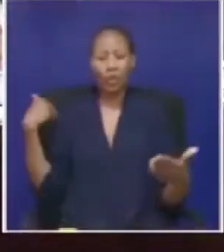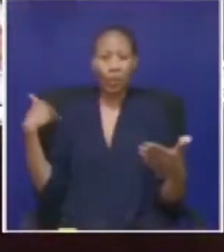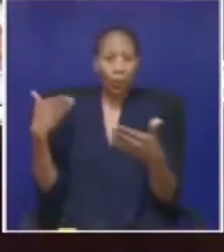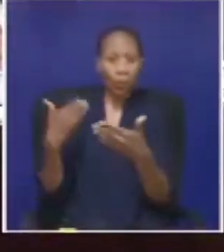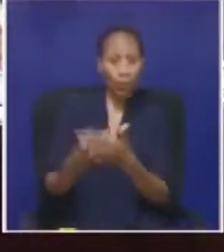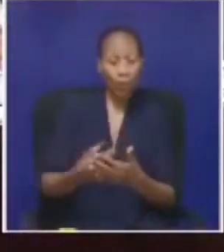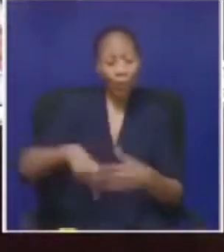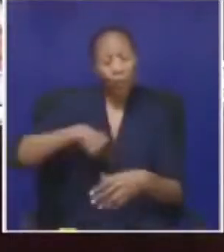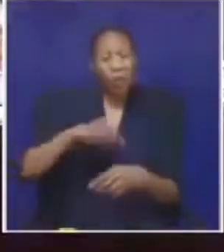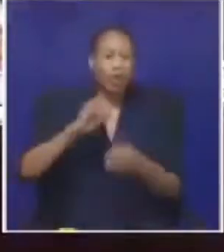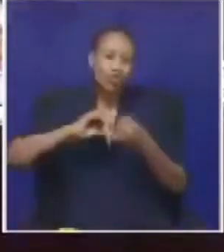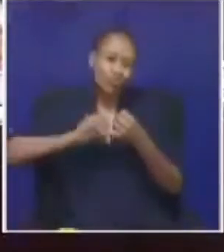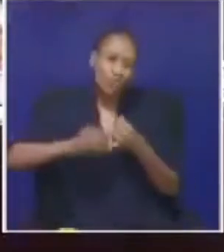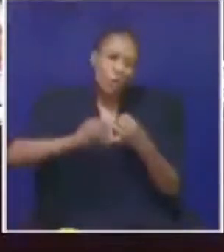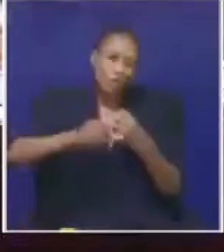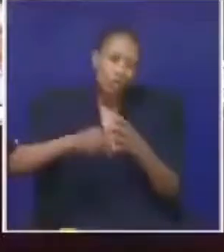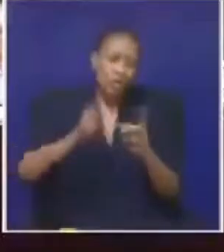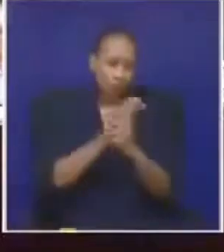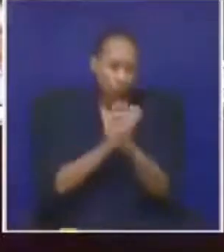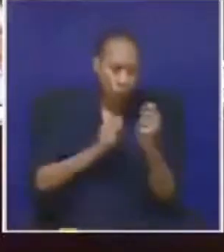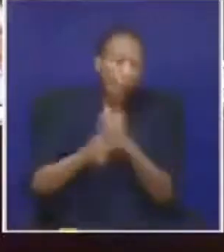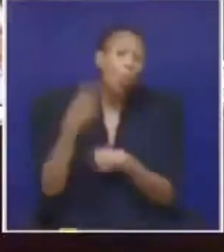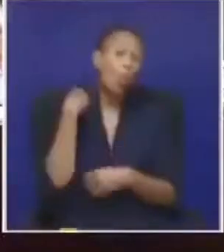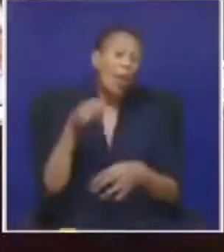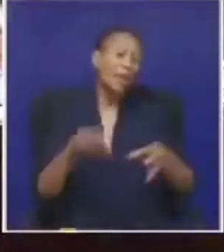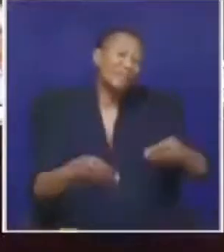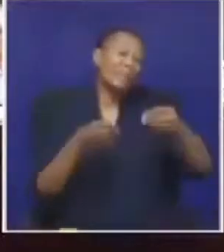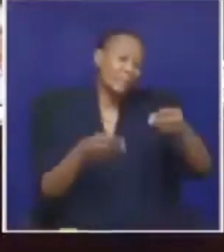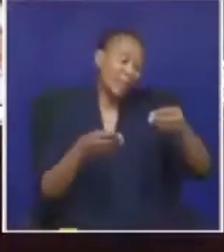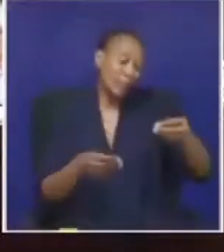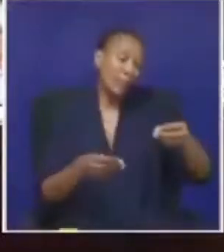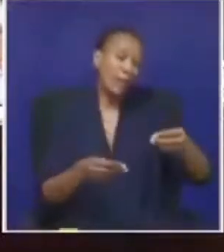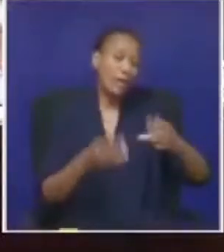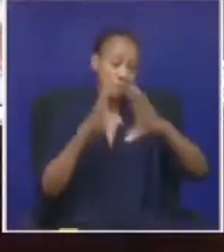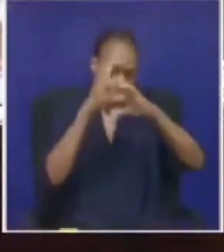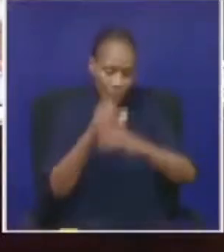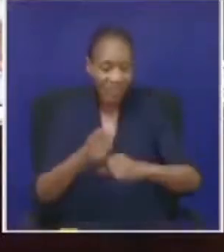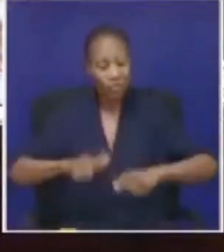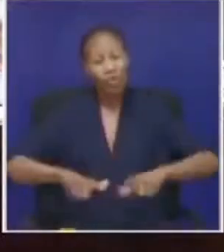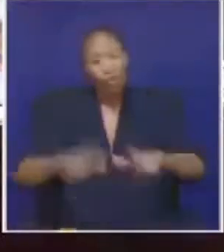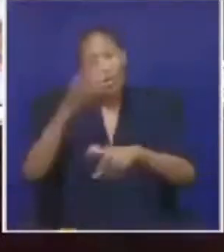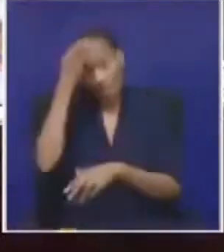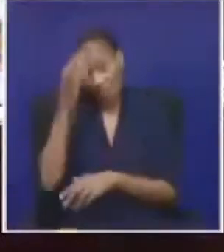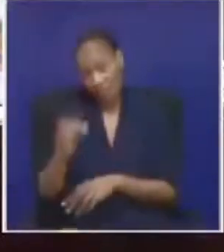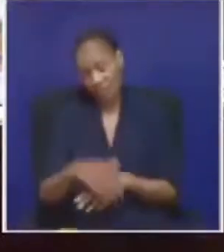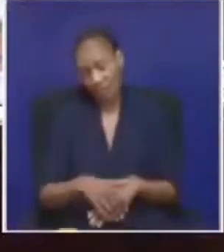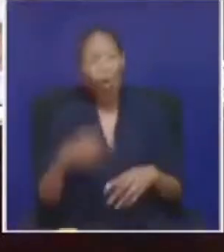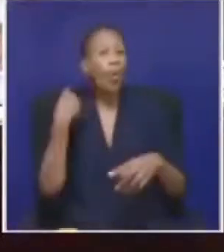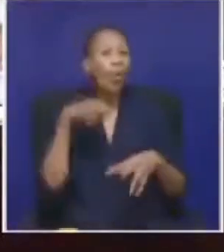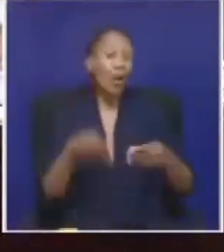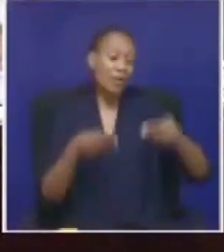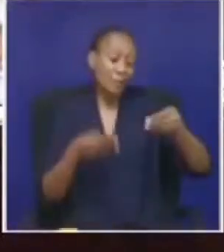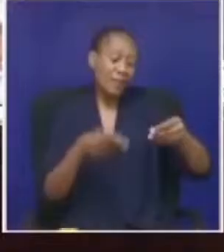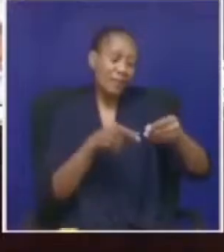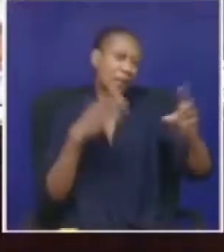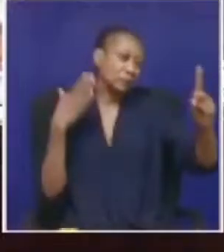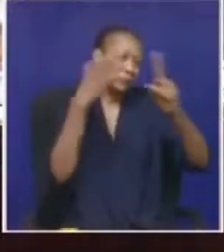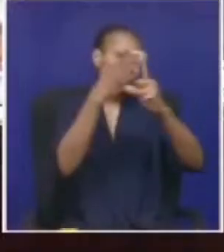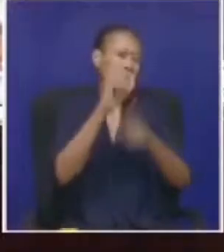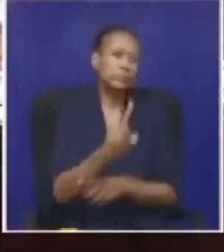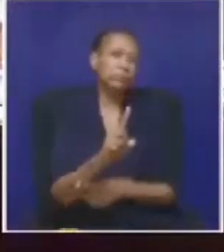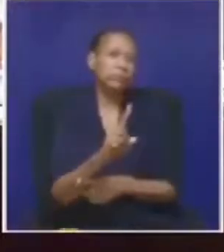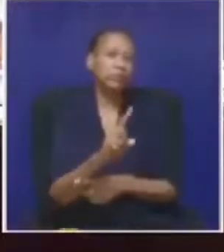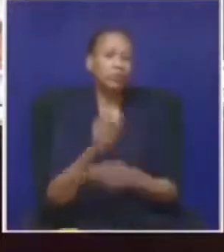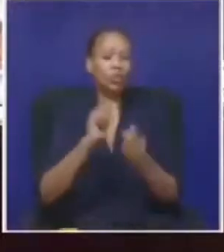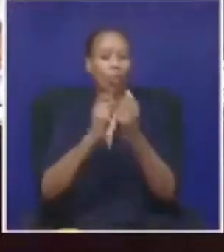doing a comprehensive review of the white paper on local government. The white paper is aimed at reforming the